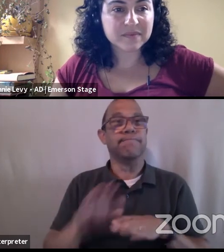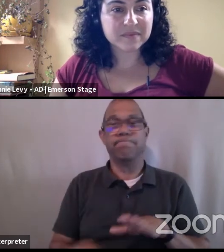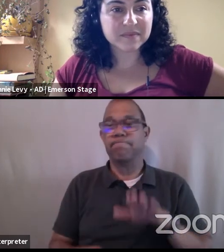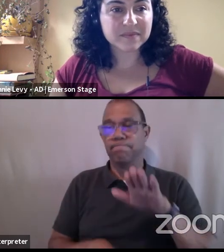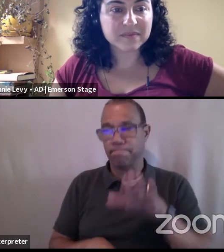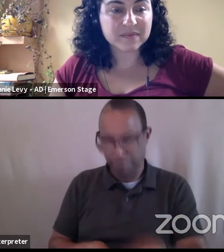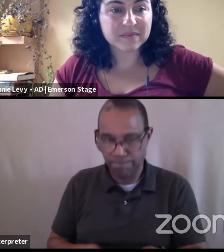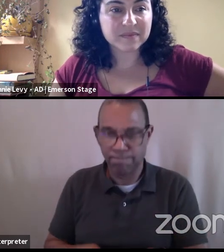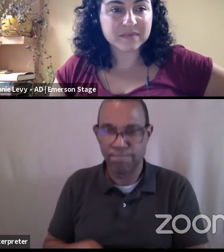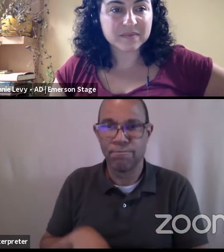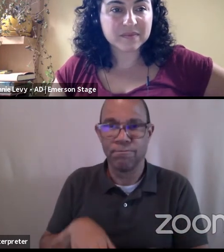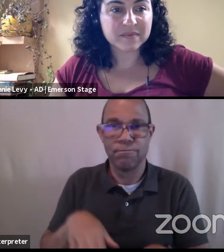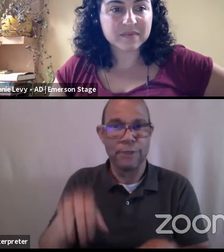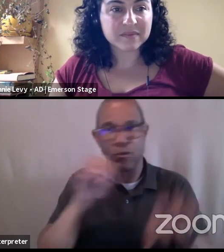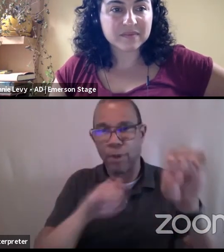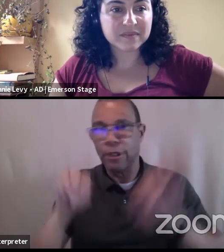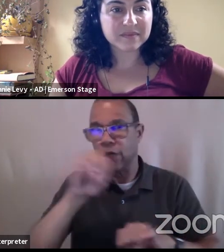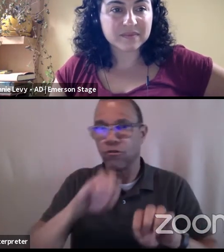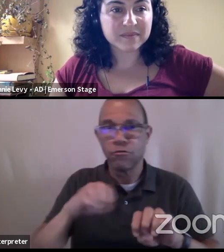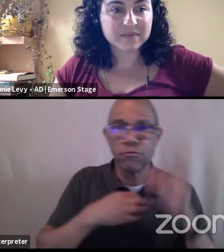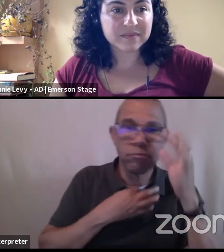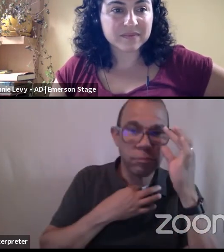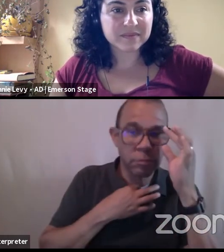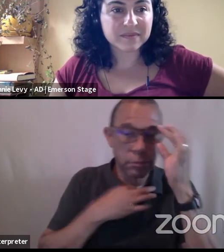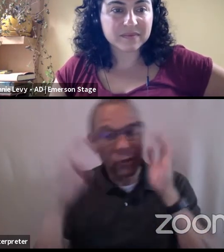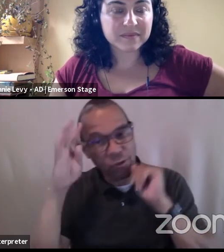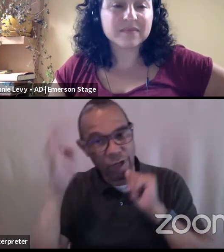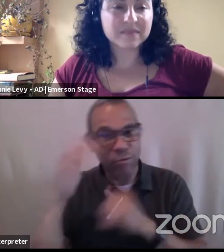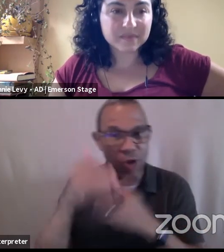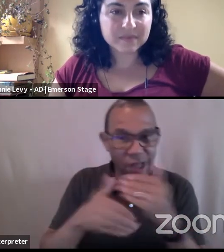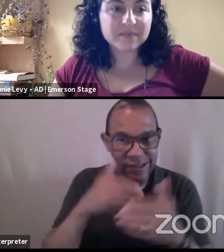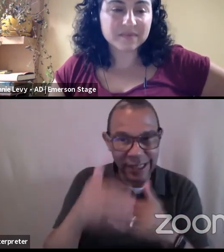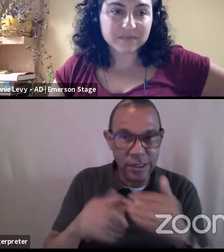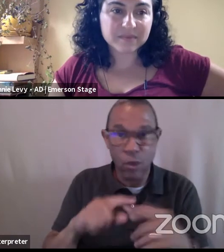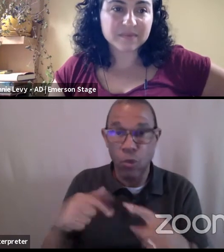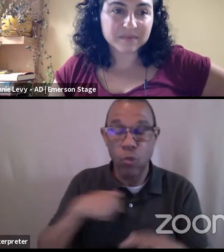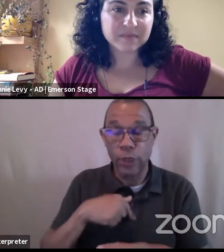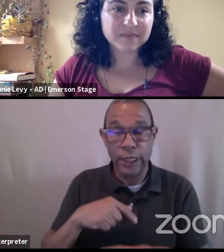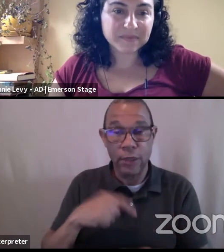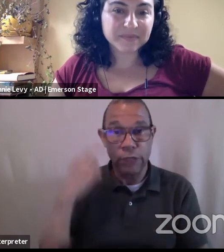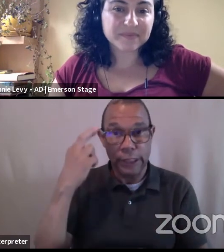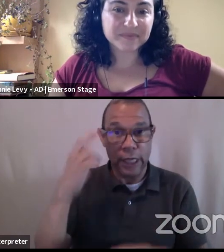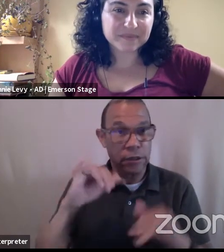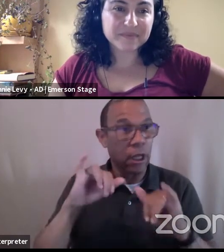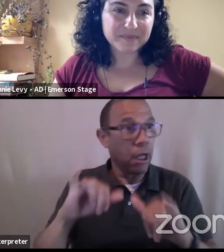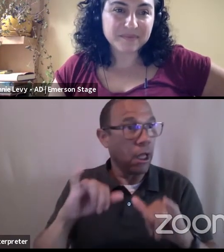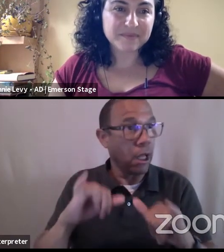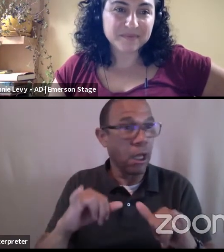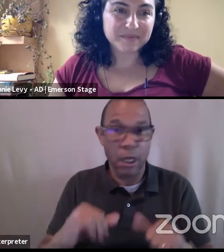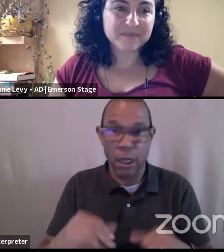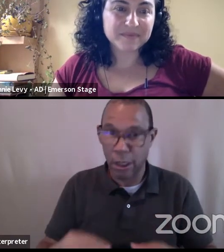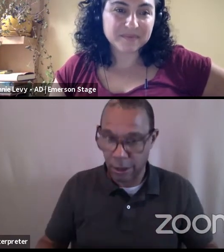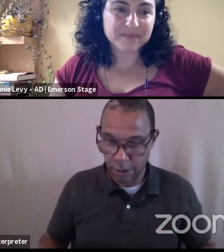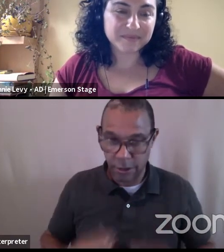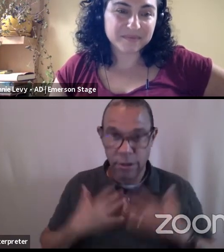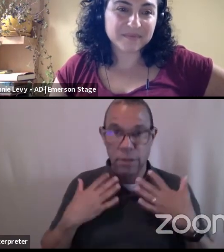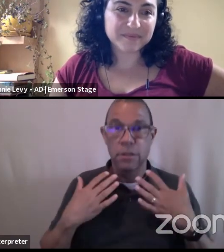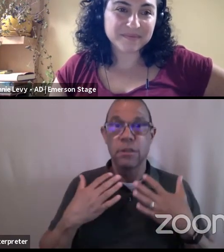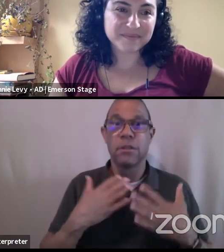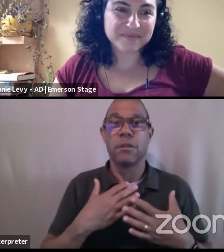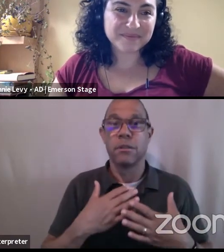we found uh so much uh pleasure in uh creating stuff using this